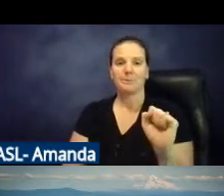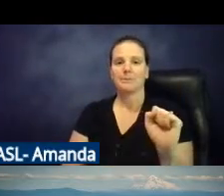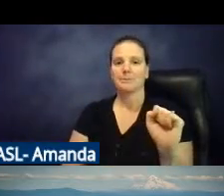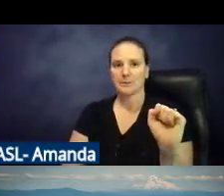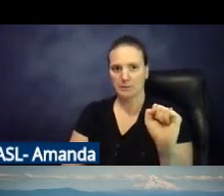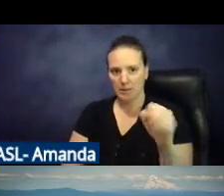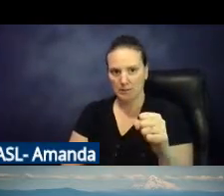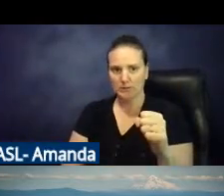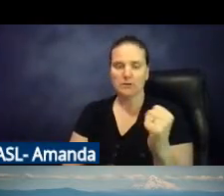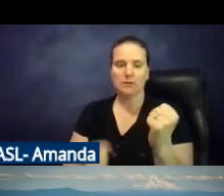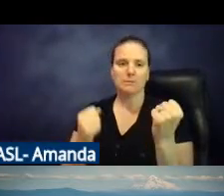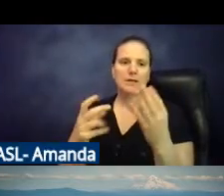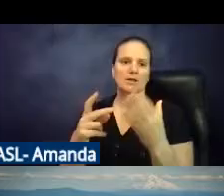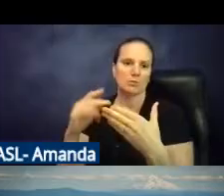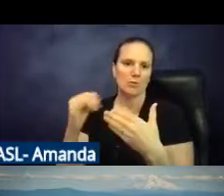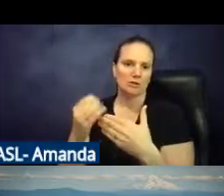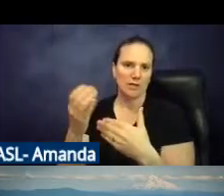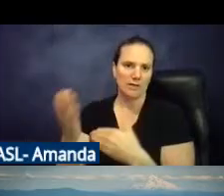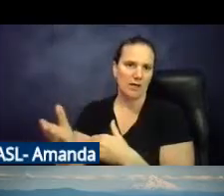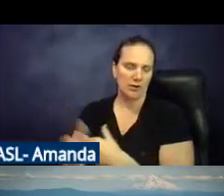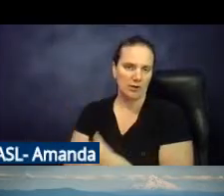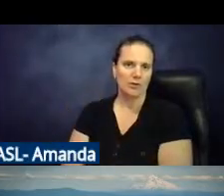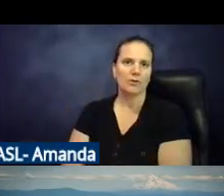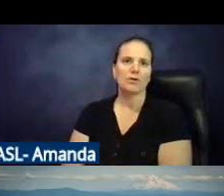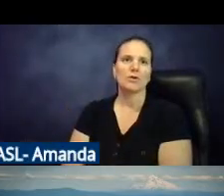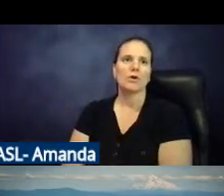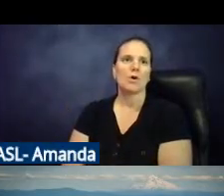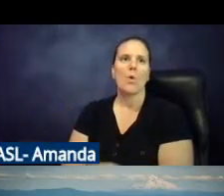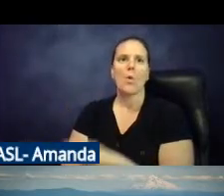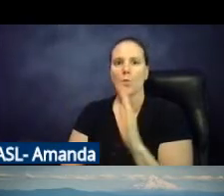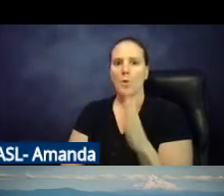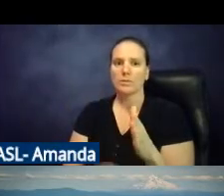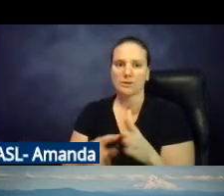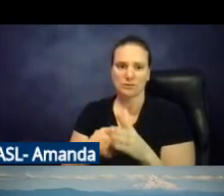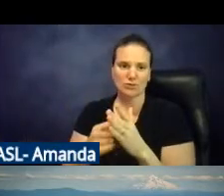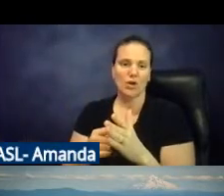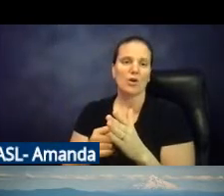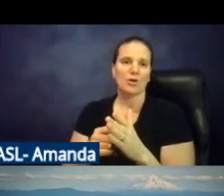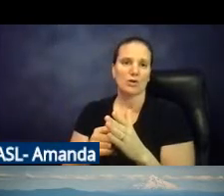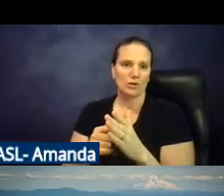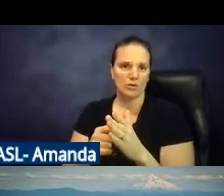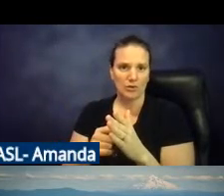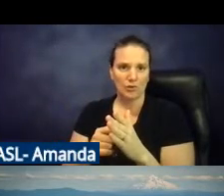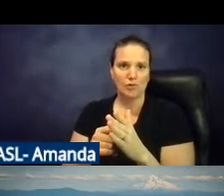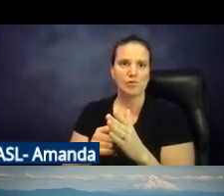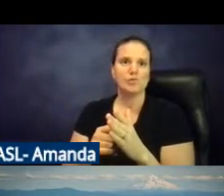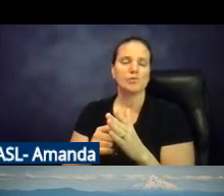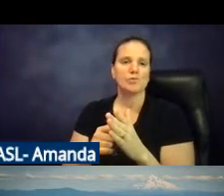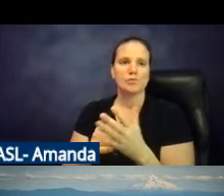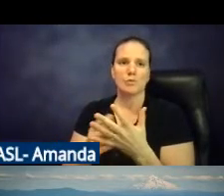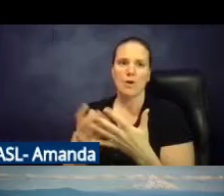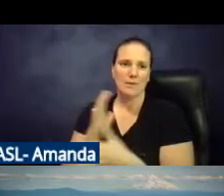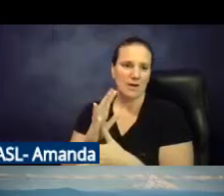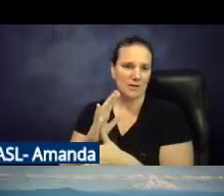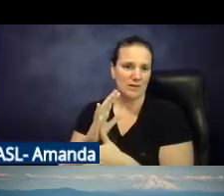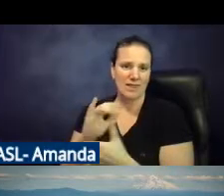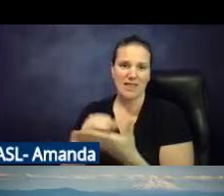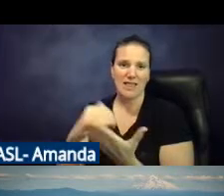a lot of projects listed there that would be the start of primarily those that are